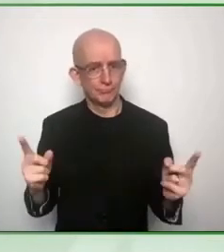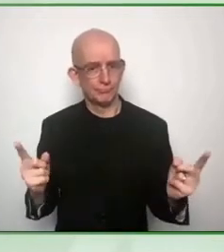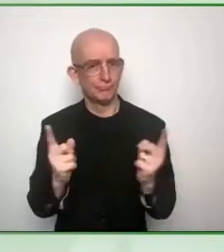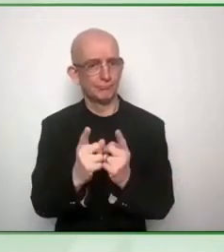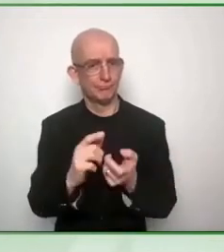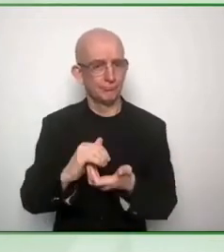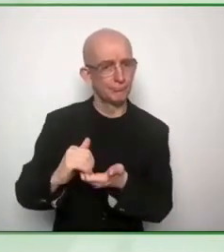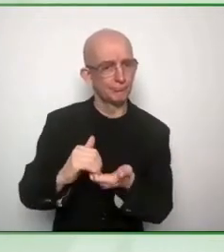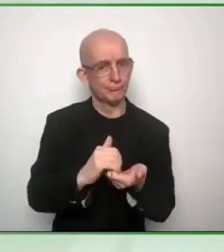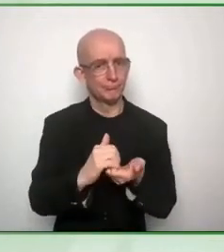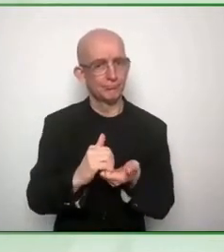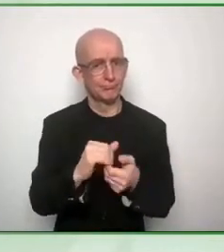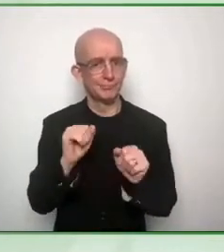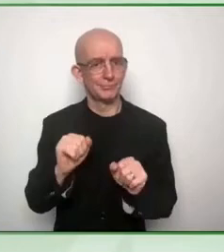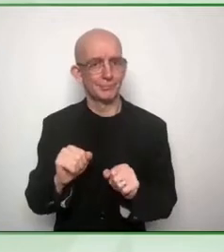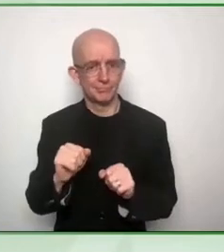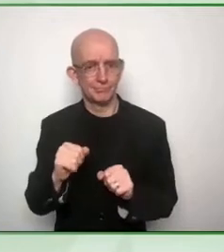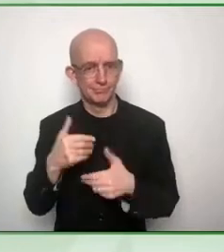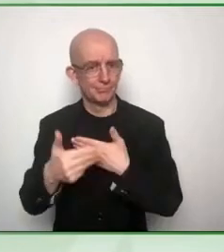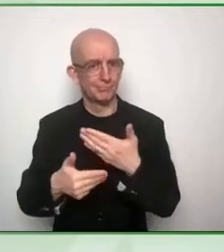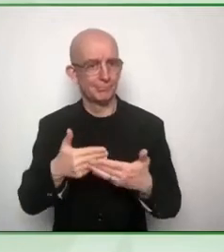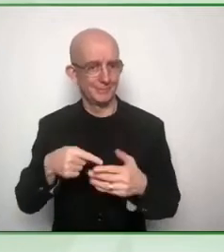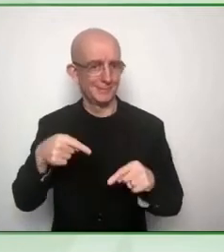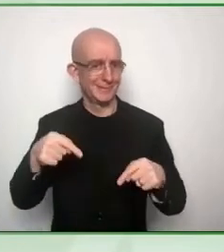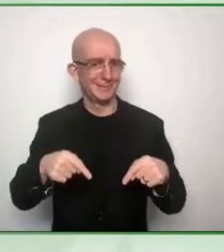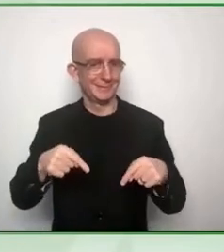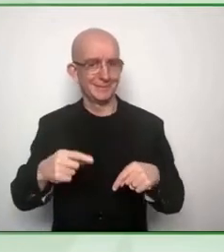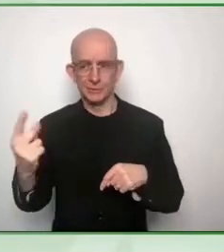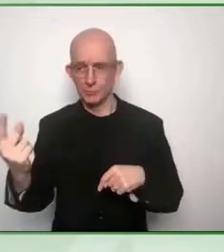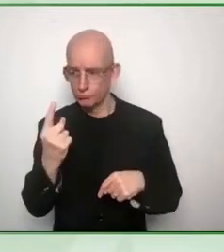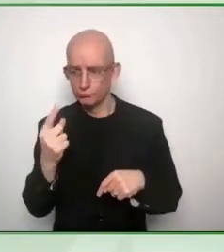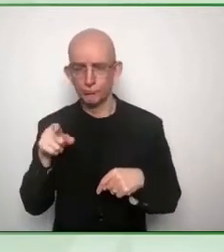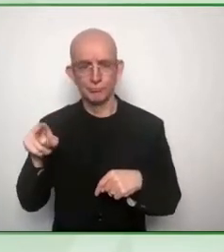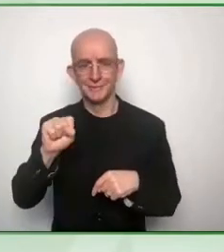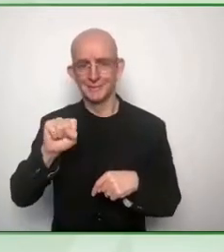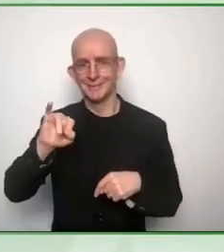objective, or is it like a second or third step you would envision?